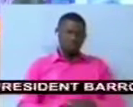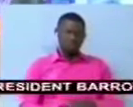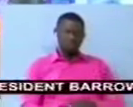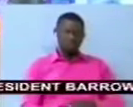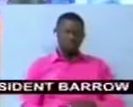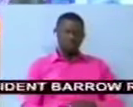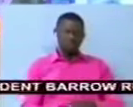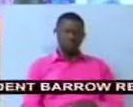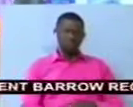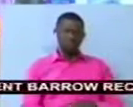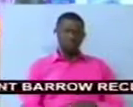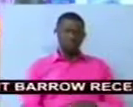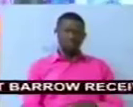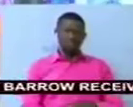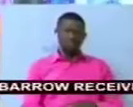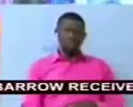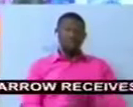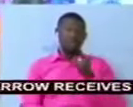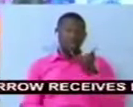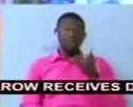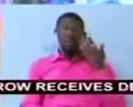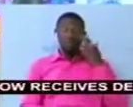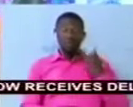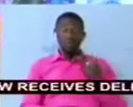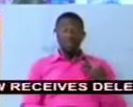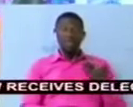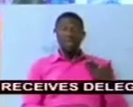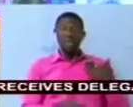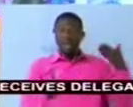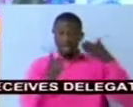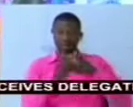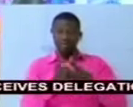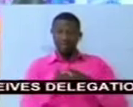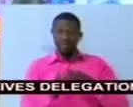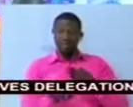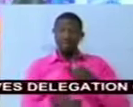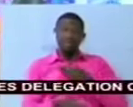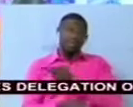ngeen ki. Yes, when we just arrived they asked them ndax whether they knew me.